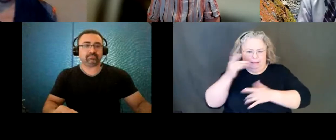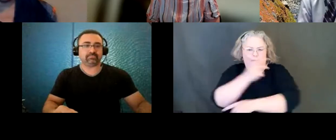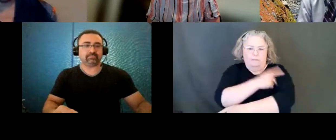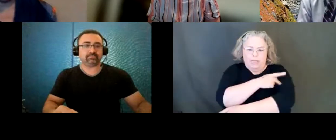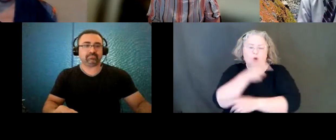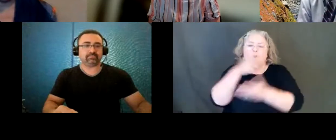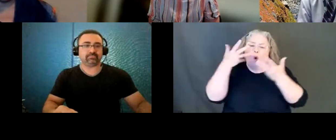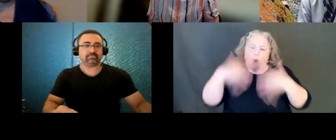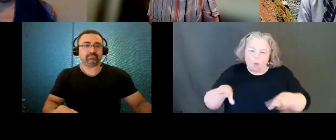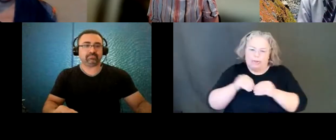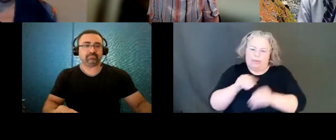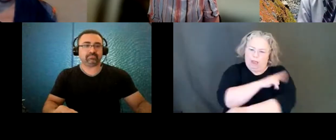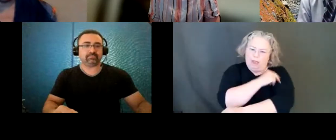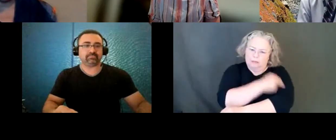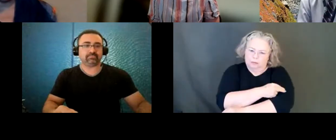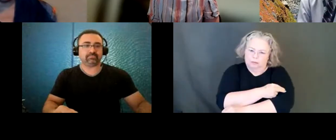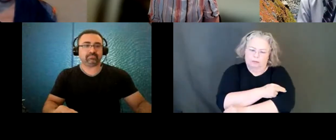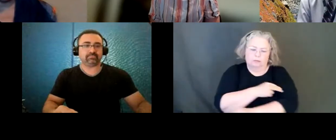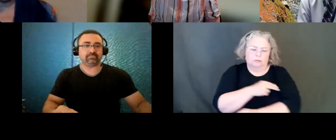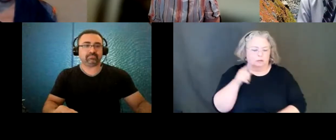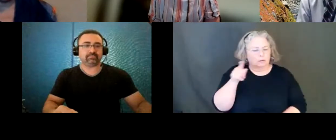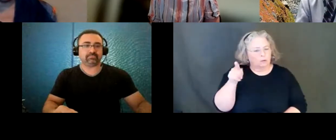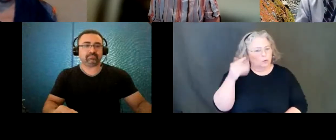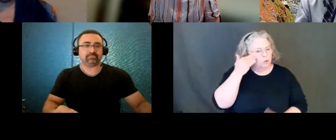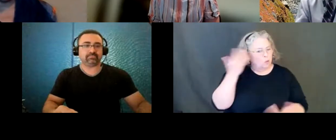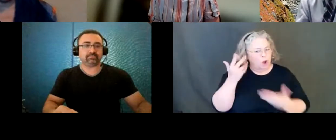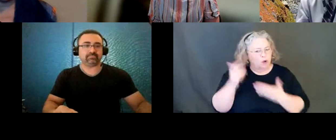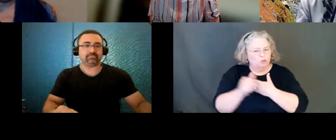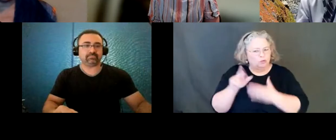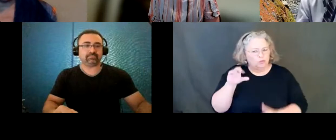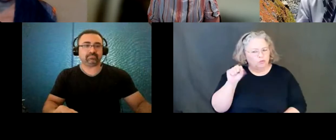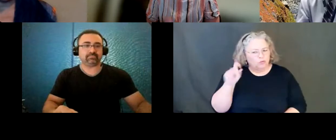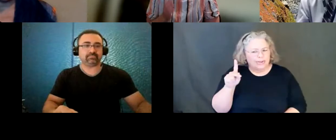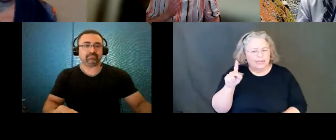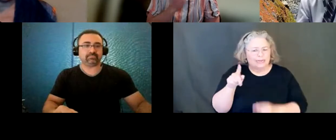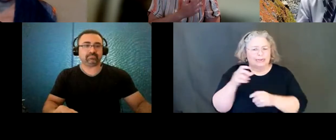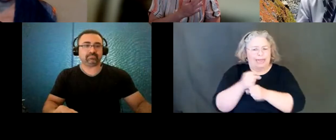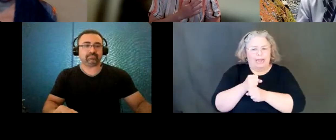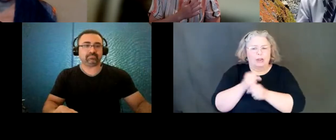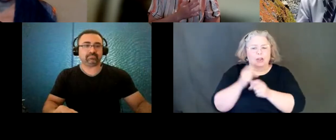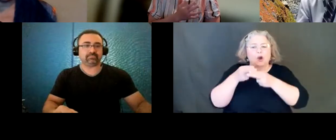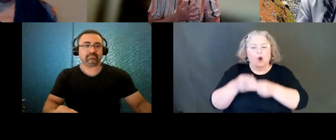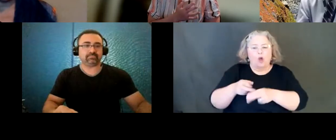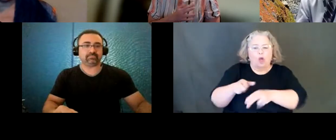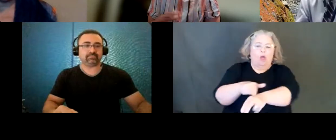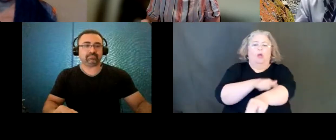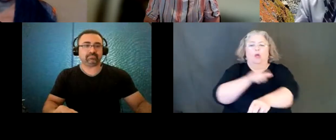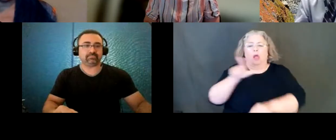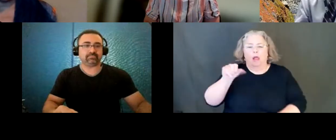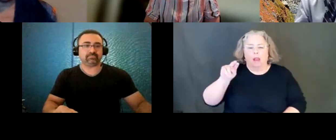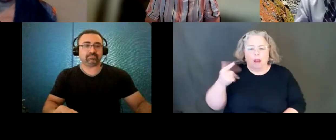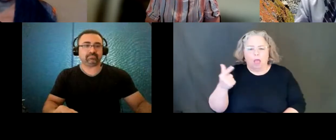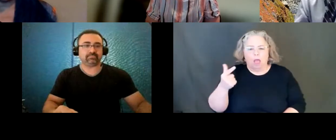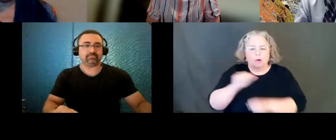Great, thank you. And is it known yet what the risk is of getting long COVID in vaccinated people?